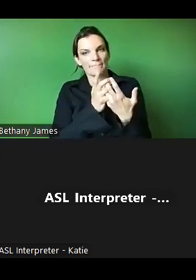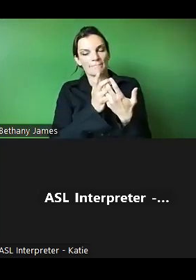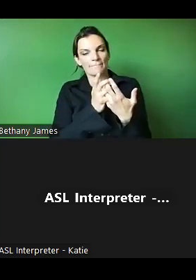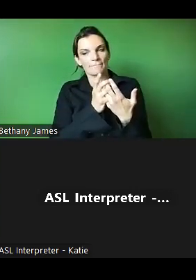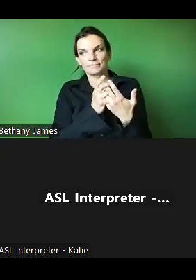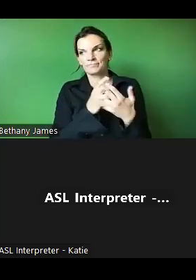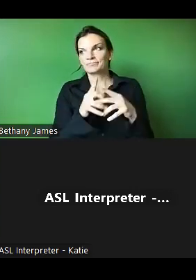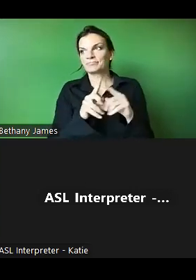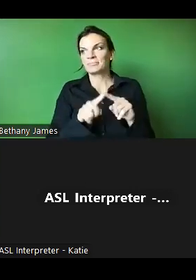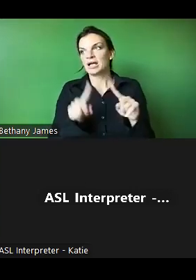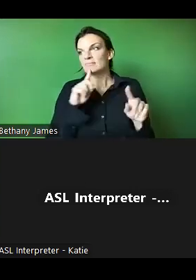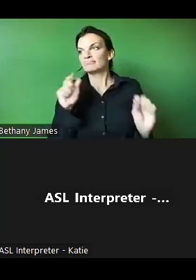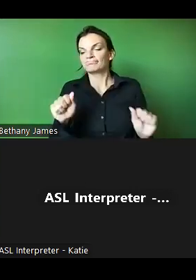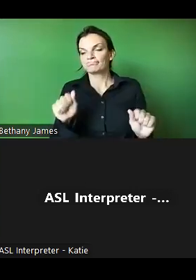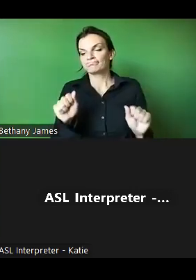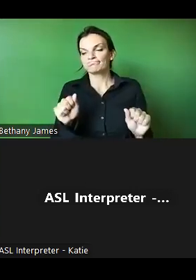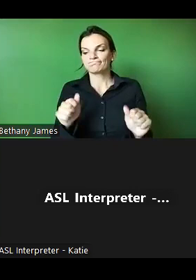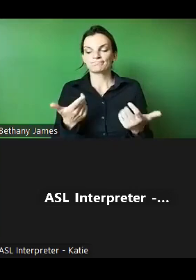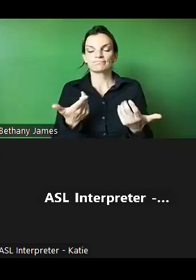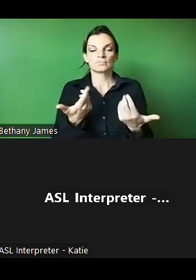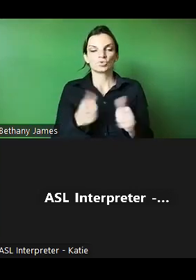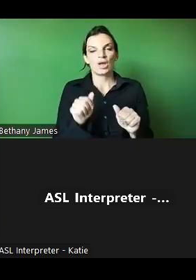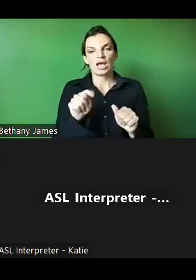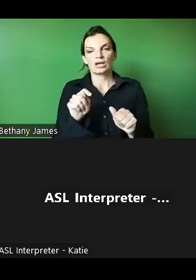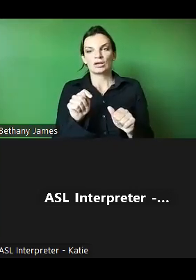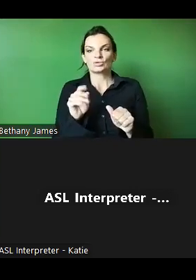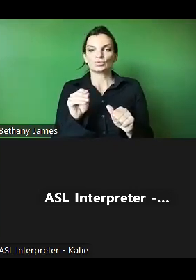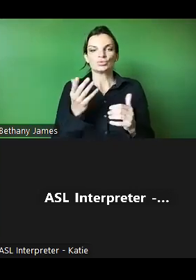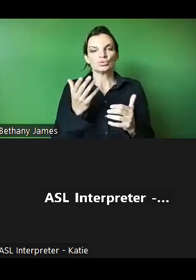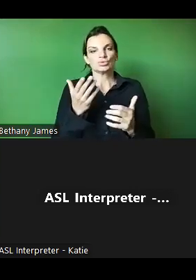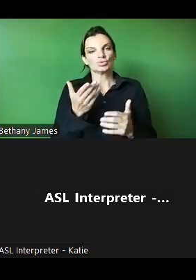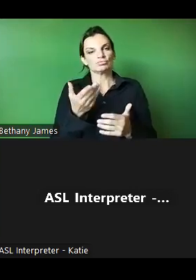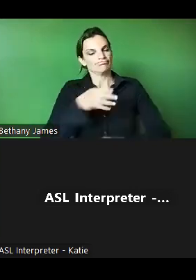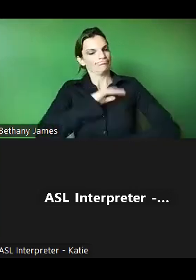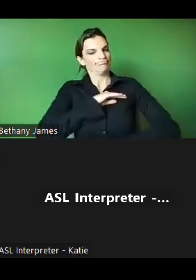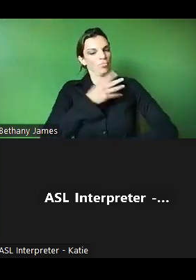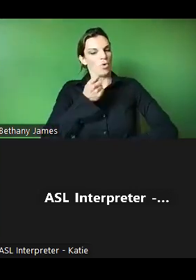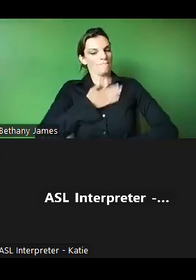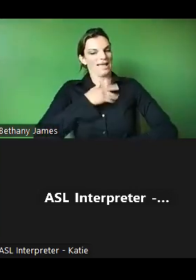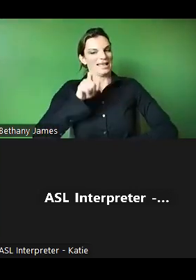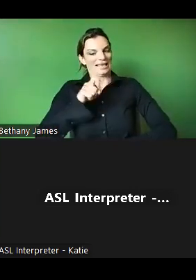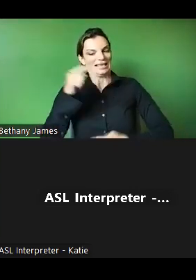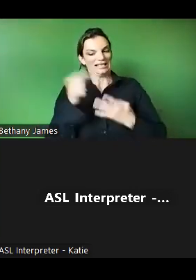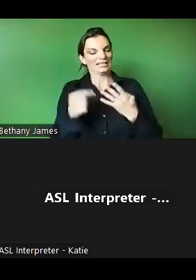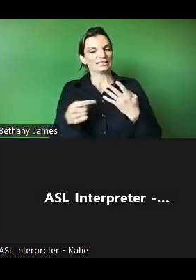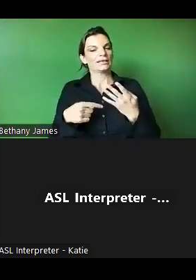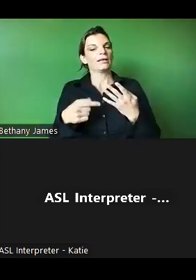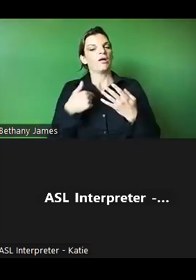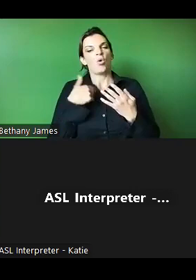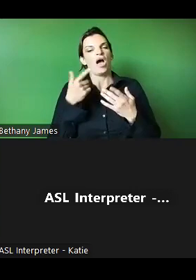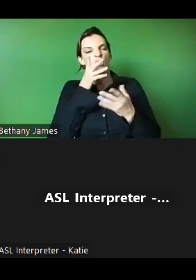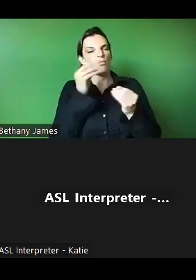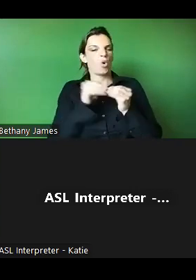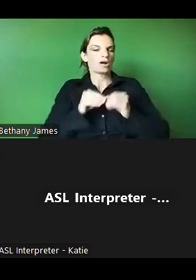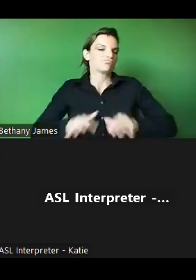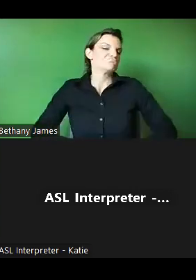been attempting to meet those needs by ramping up the symptomatic